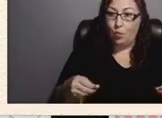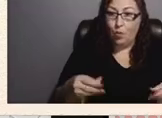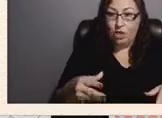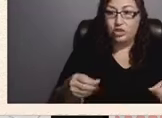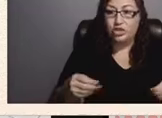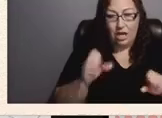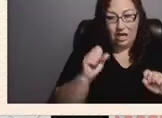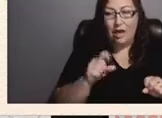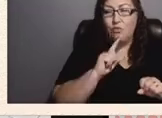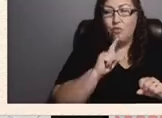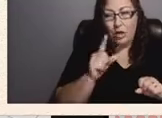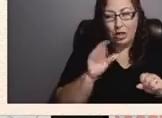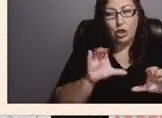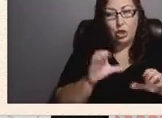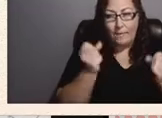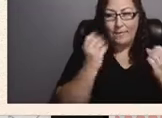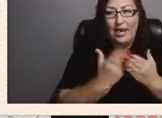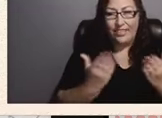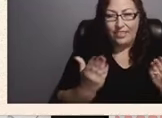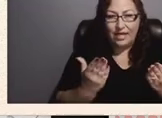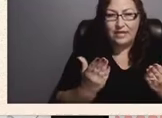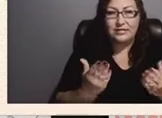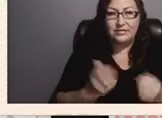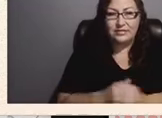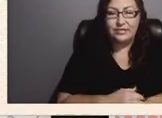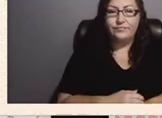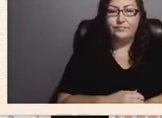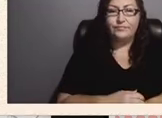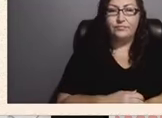Communication is the key.